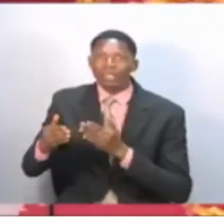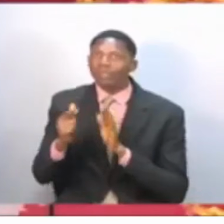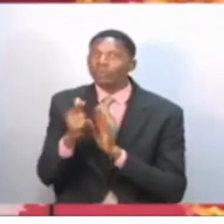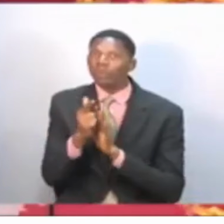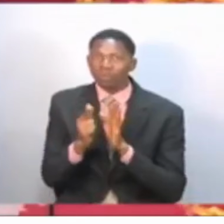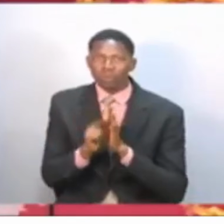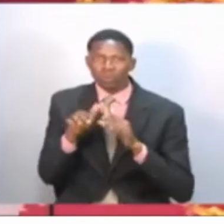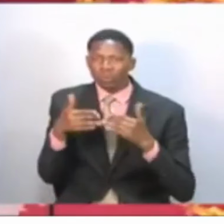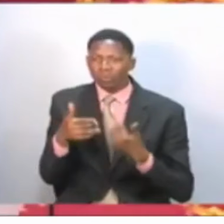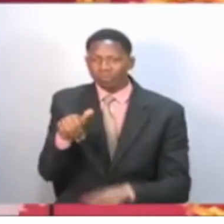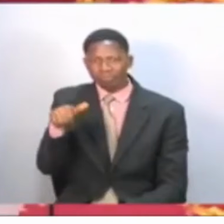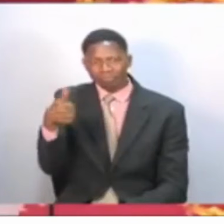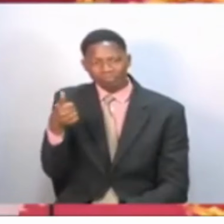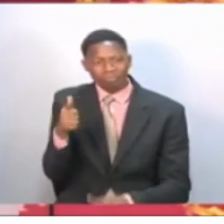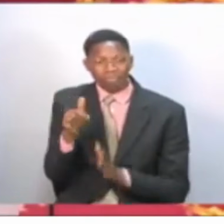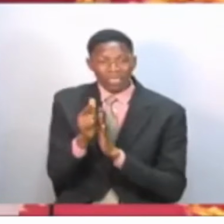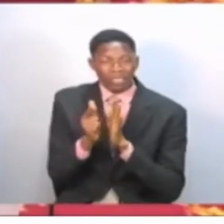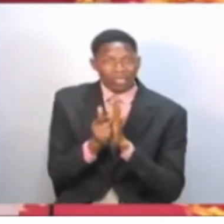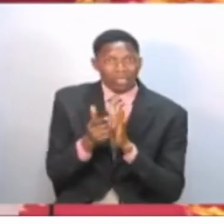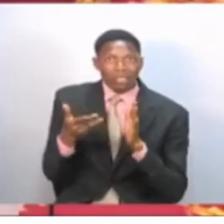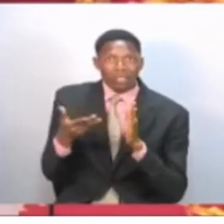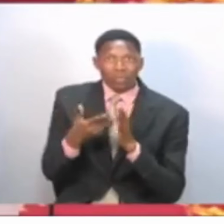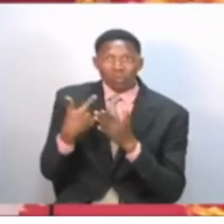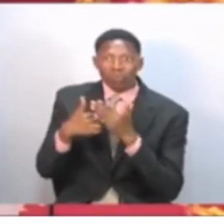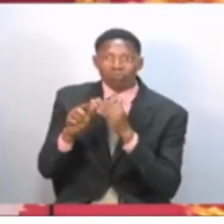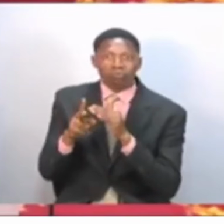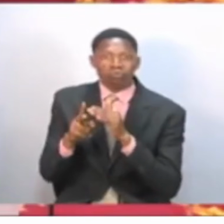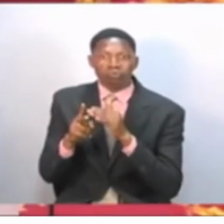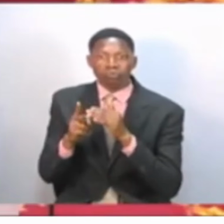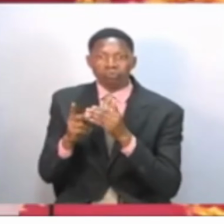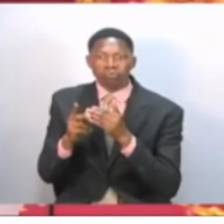or any other law has been breached, and